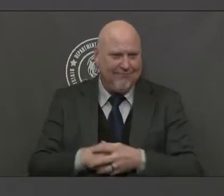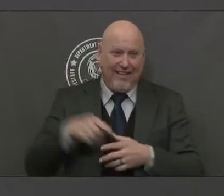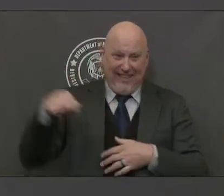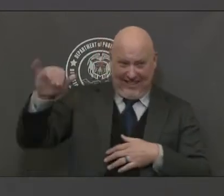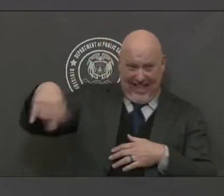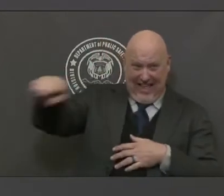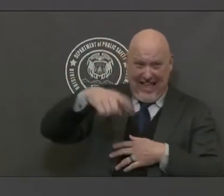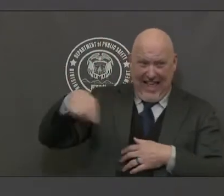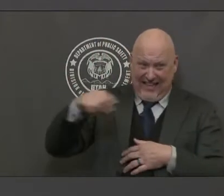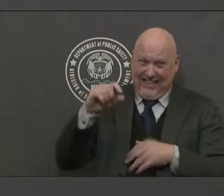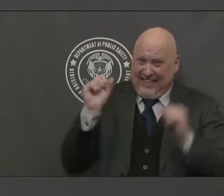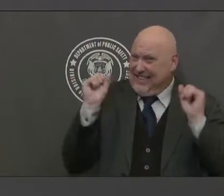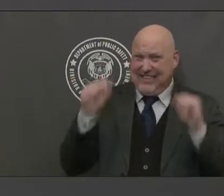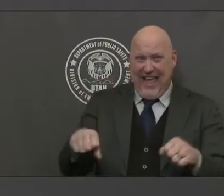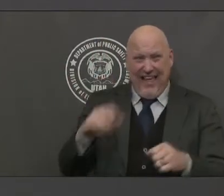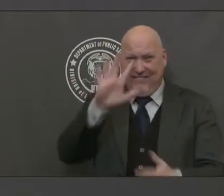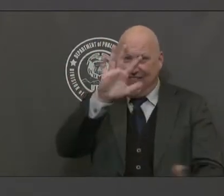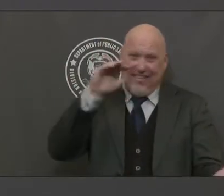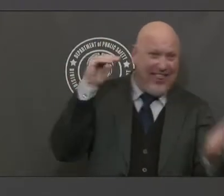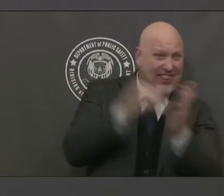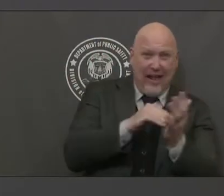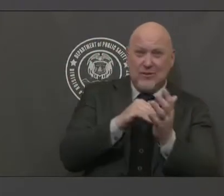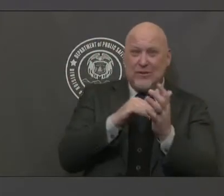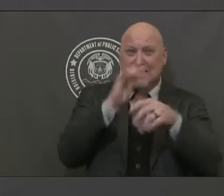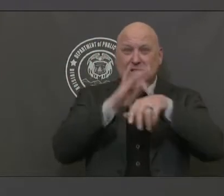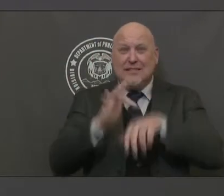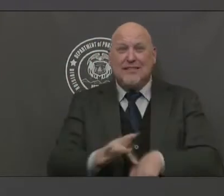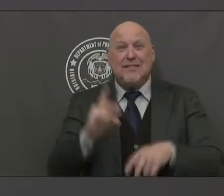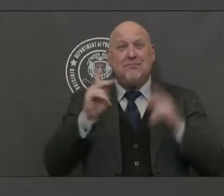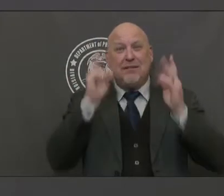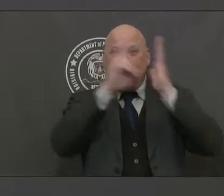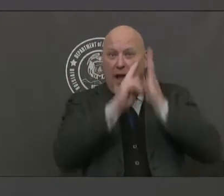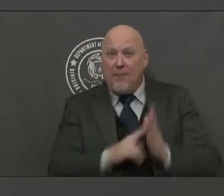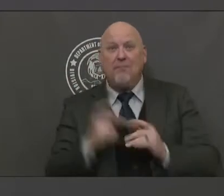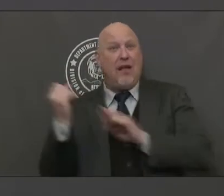populations that we announced today. You can get those, again, on the